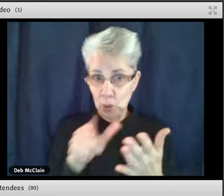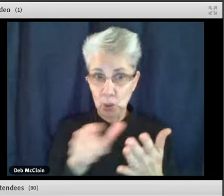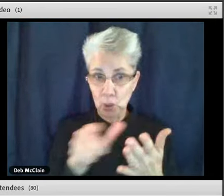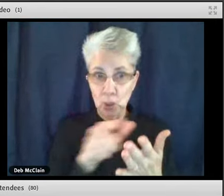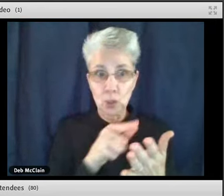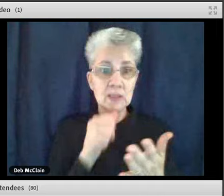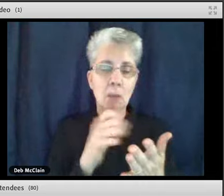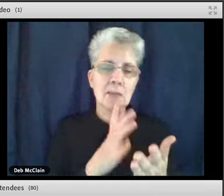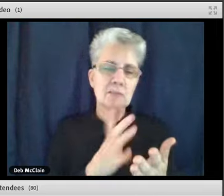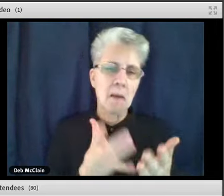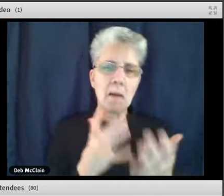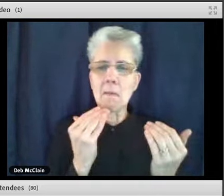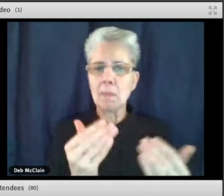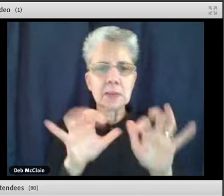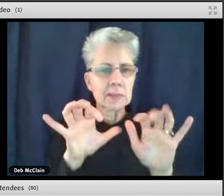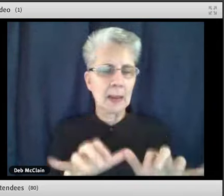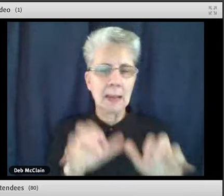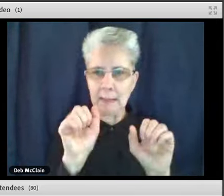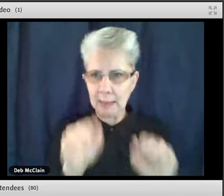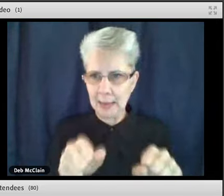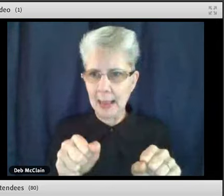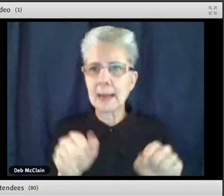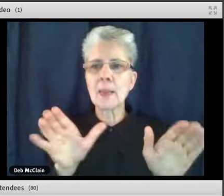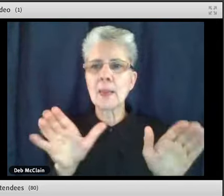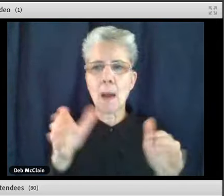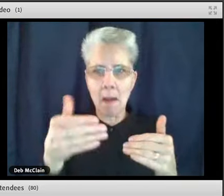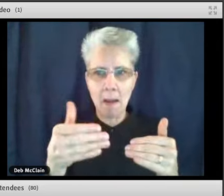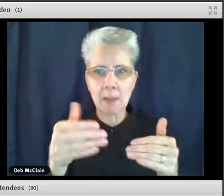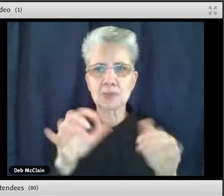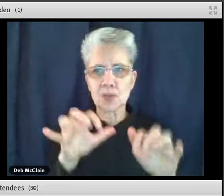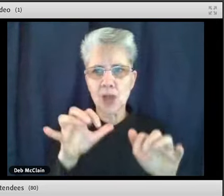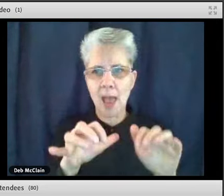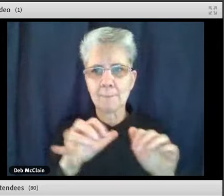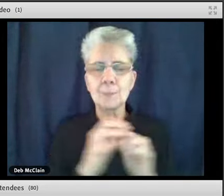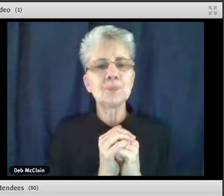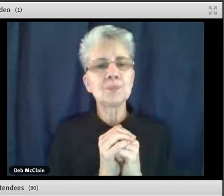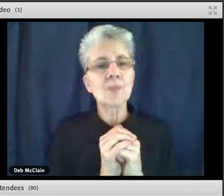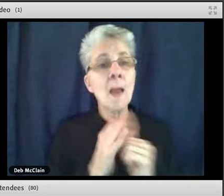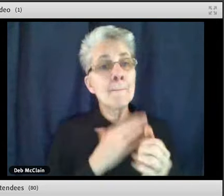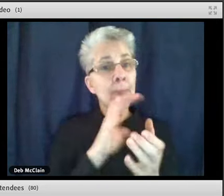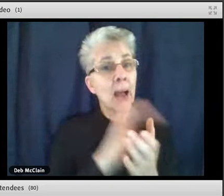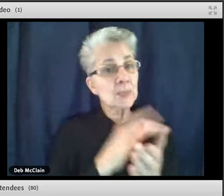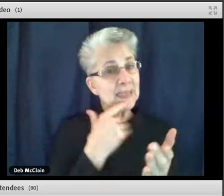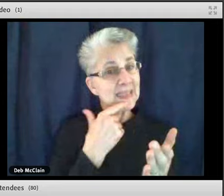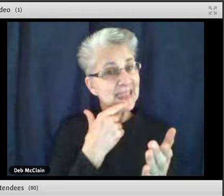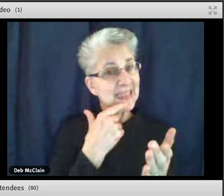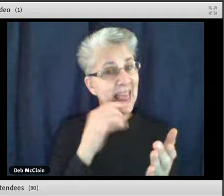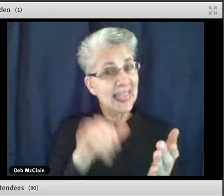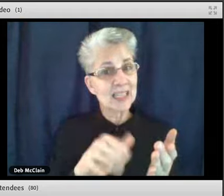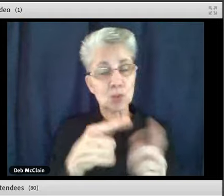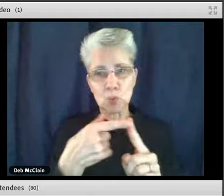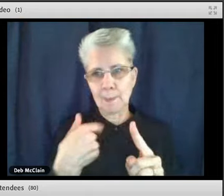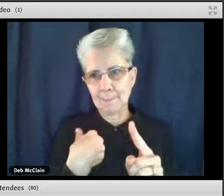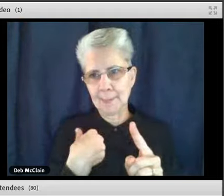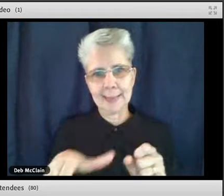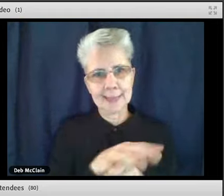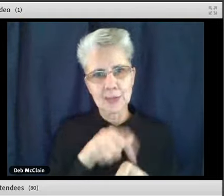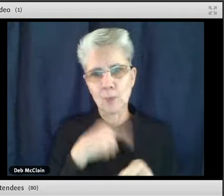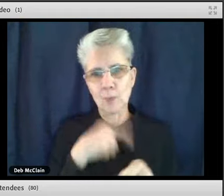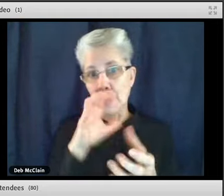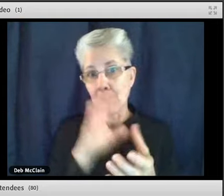later if you don't want to do it right now. You can do it with your family. But draw a line down the middle, and on one side, write things I can